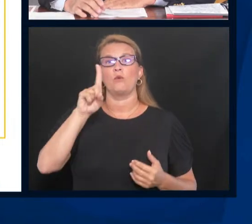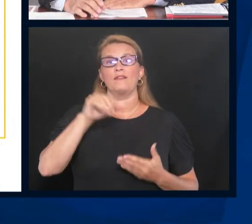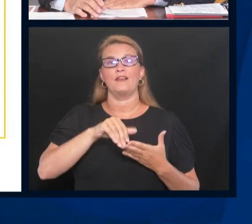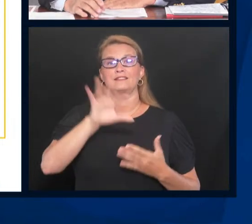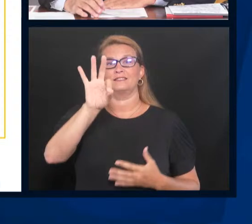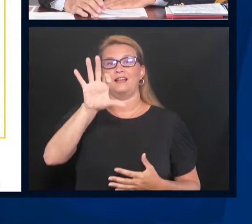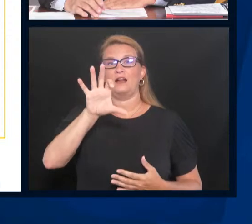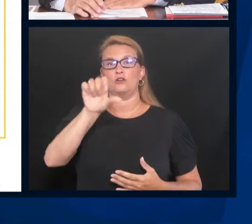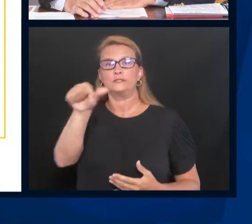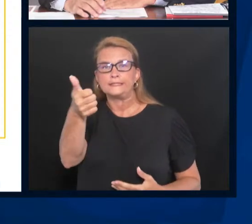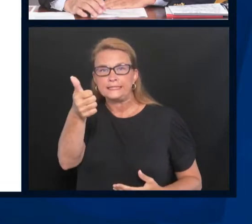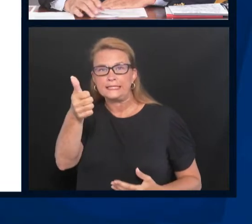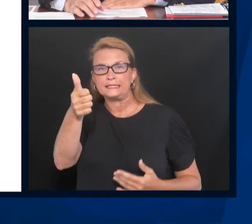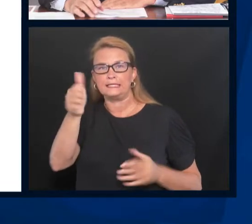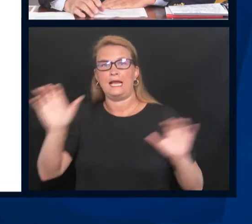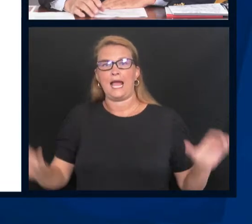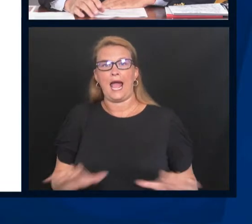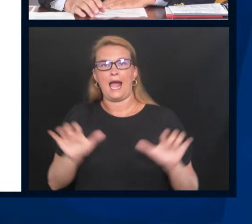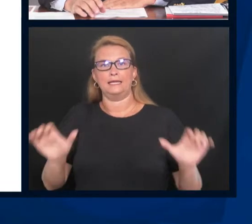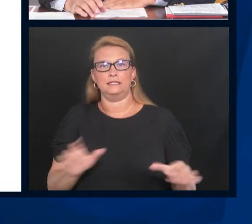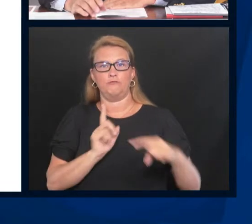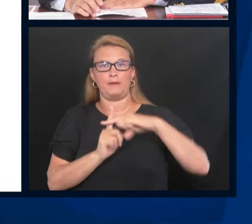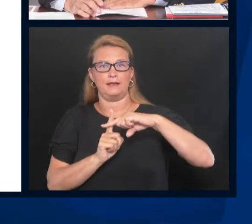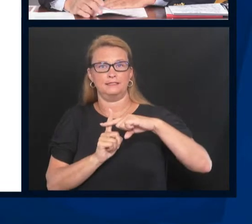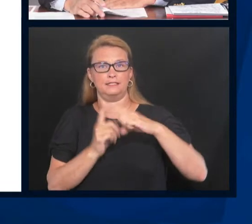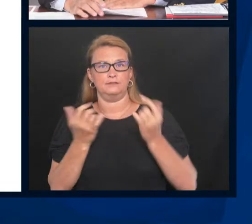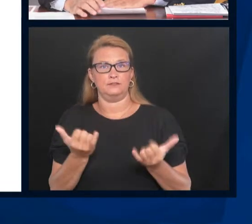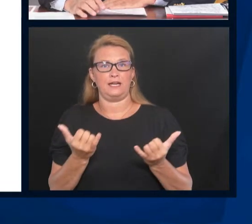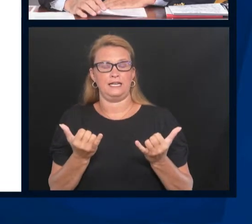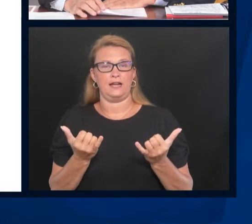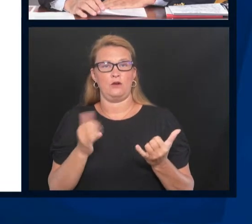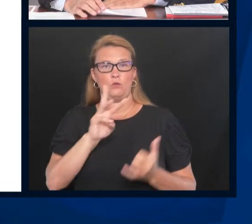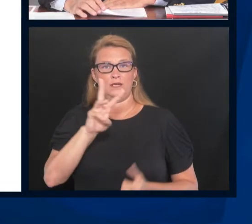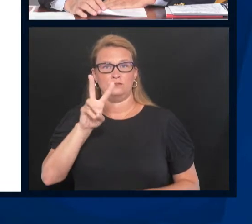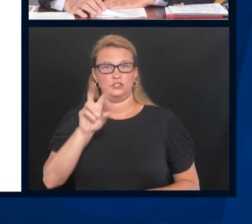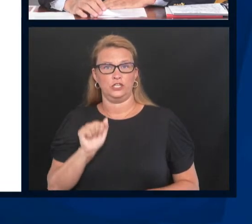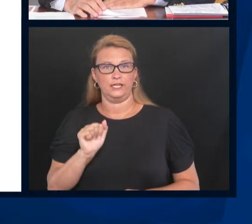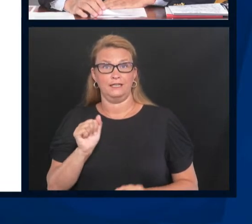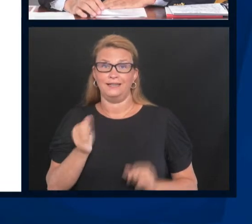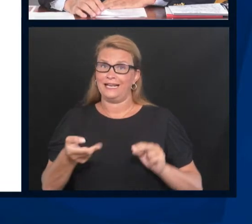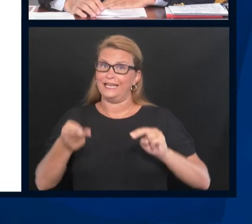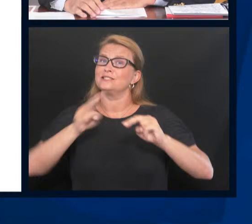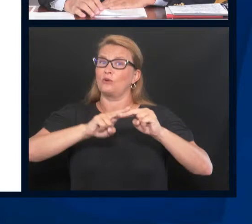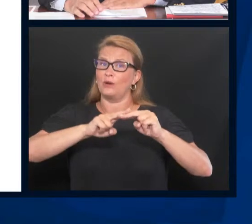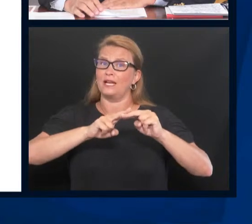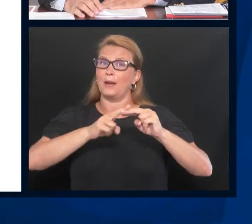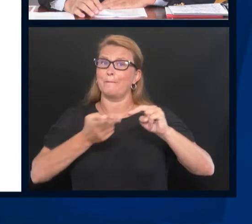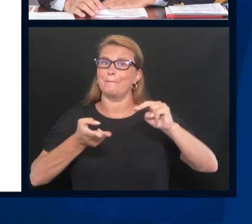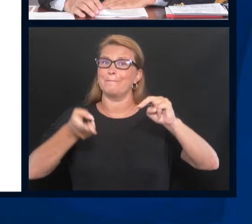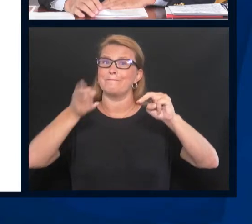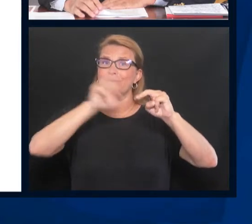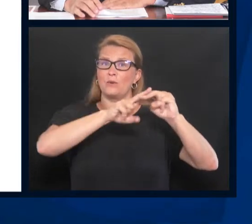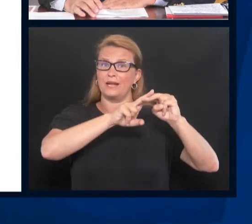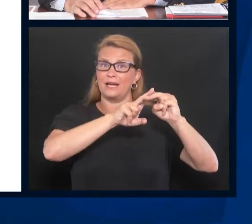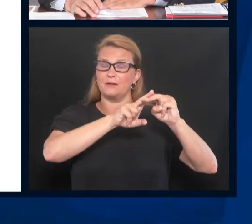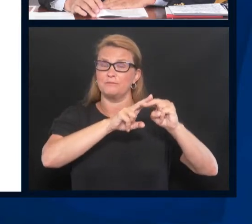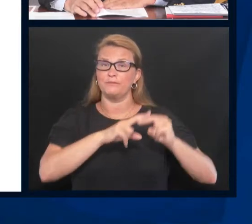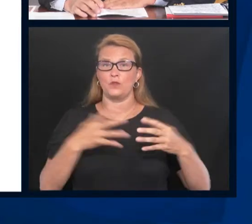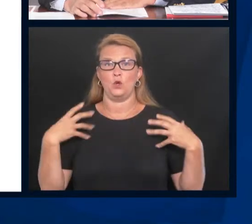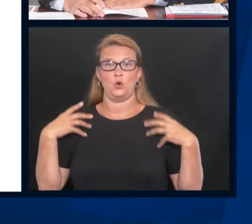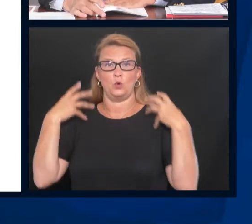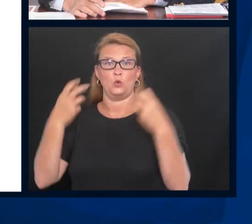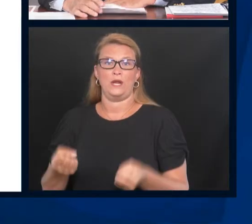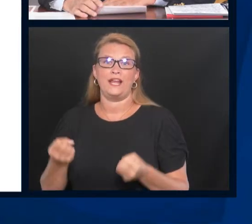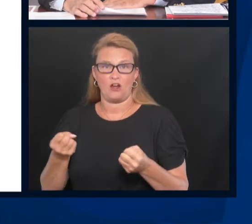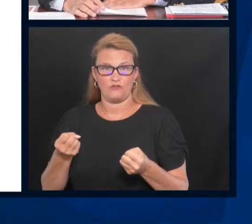1,910 active cases that are in West Virginia. It's going up, and it's going up significantly. Our recovered